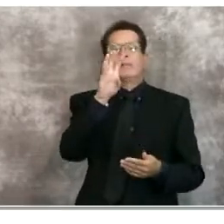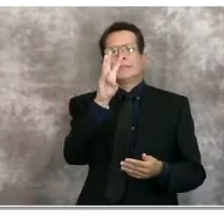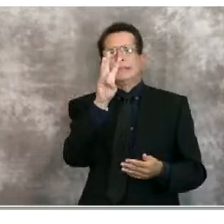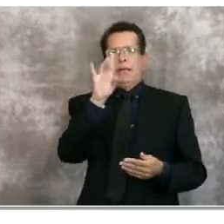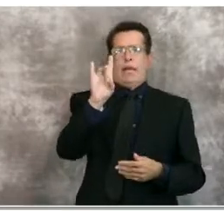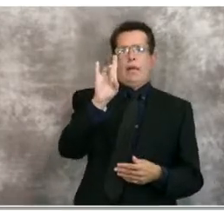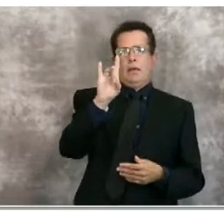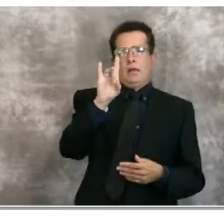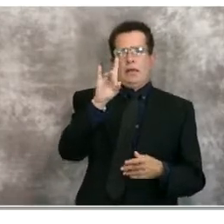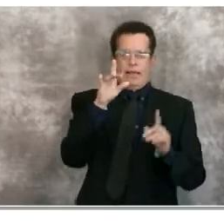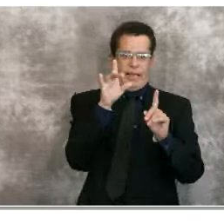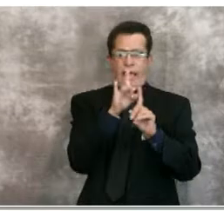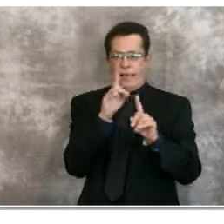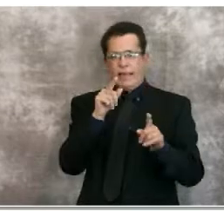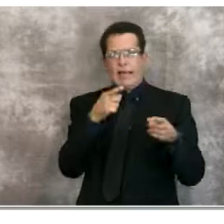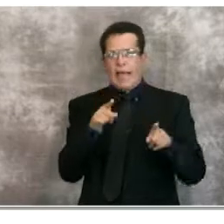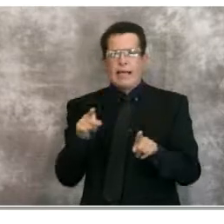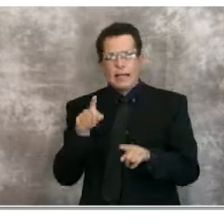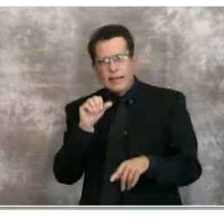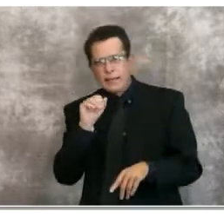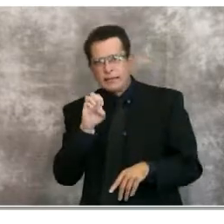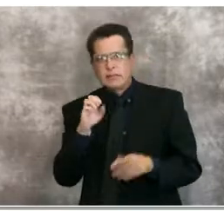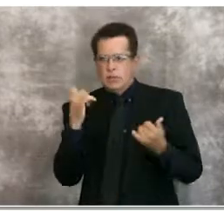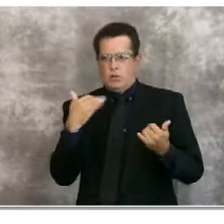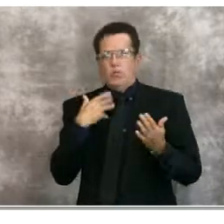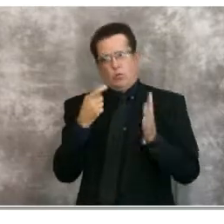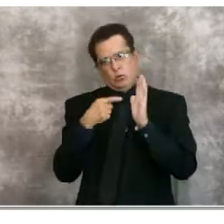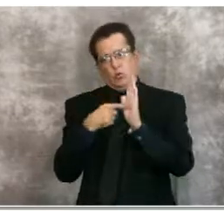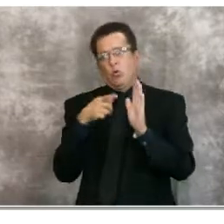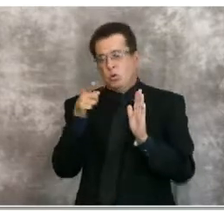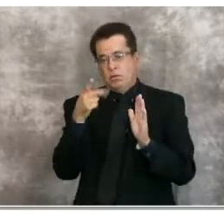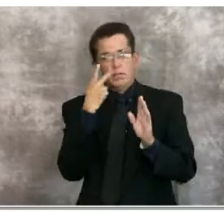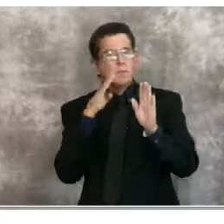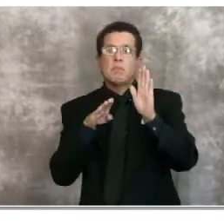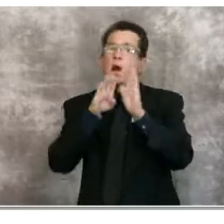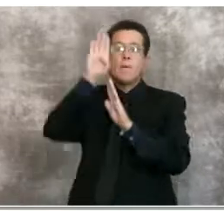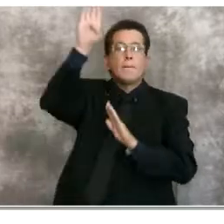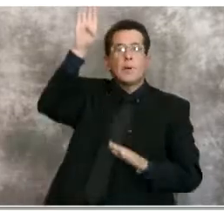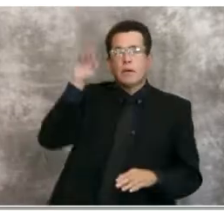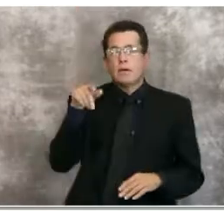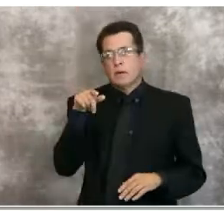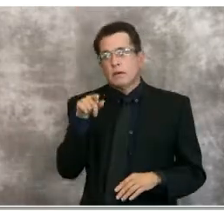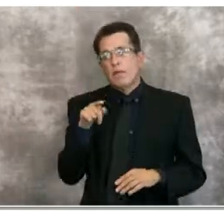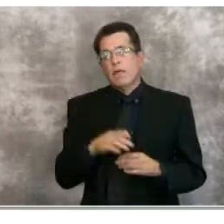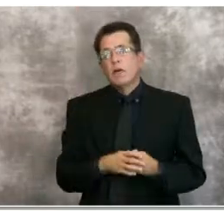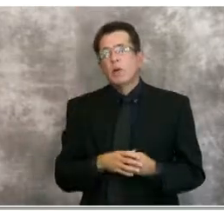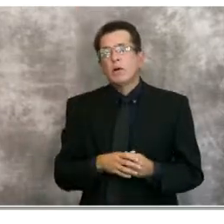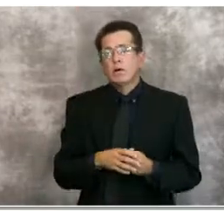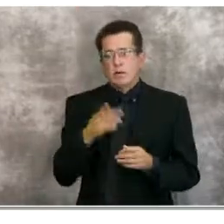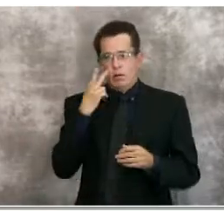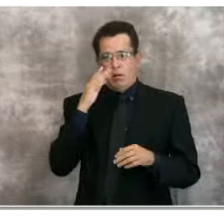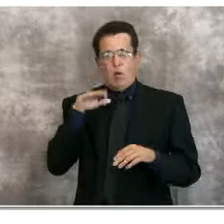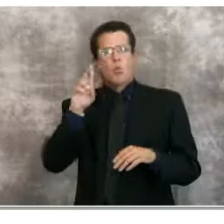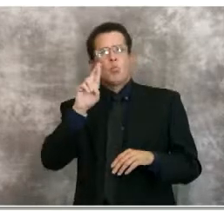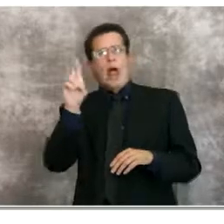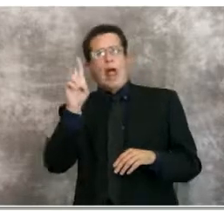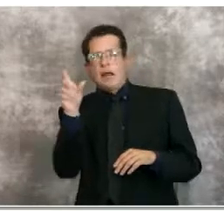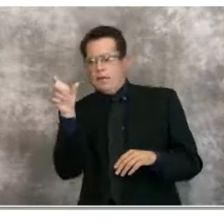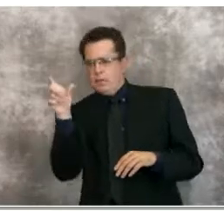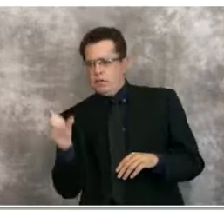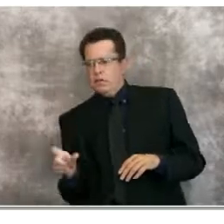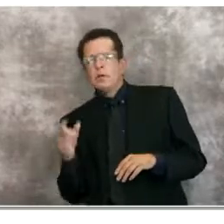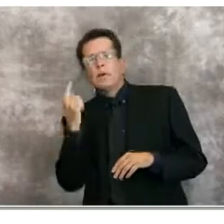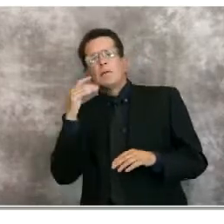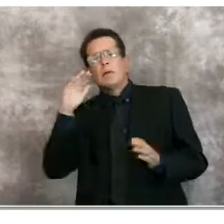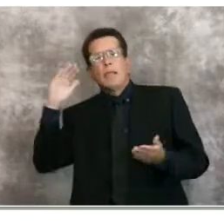13,868 cases. And here we wanted to show, with the exception of the shaded out area on the right, because we know